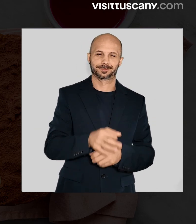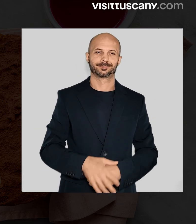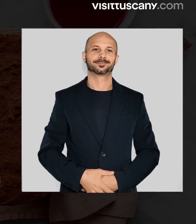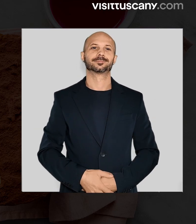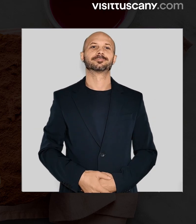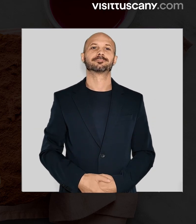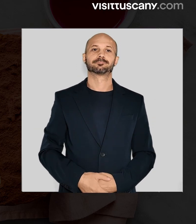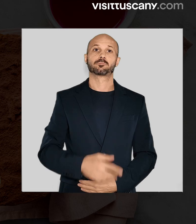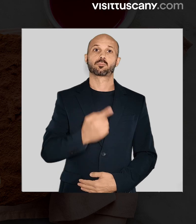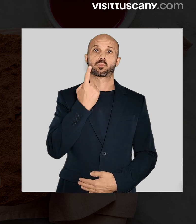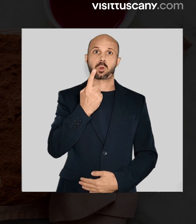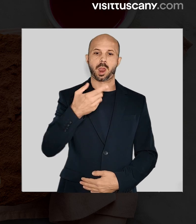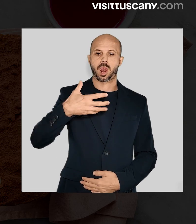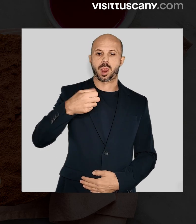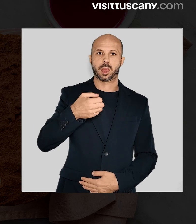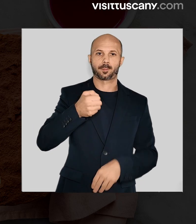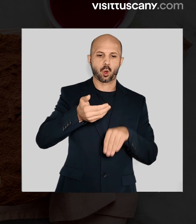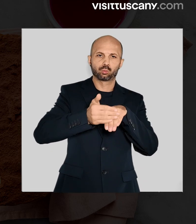4 egg yolks,